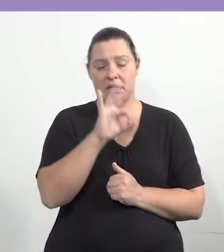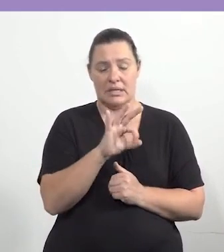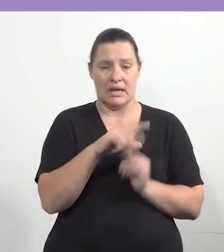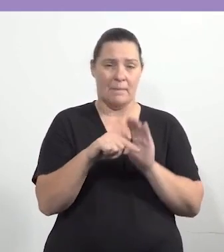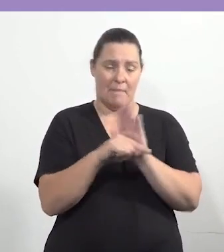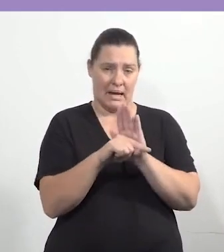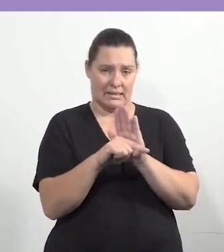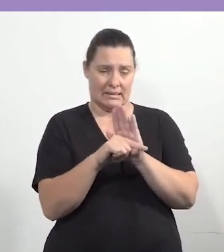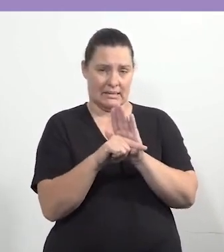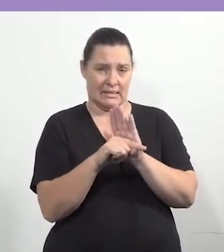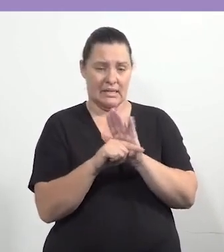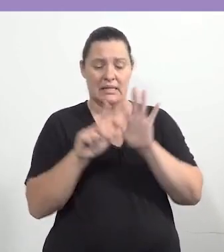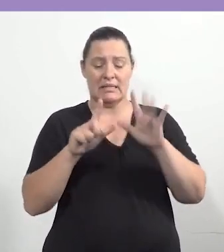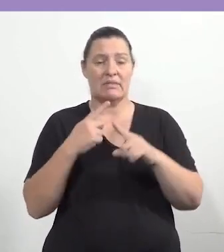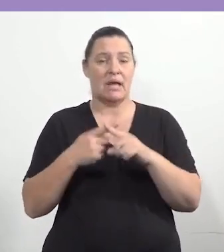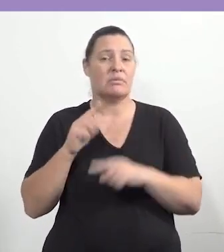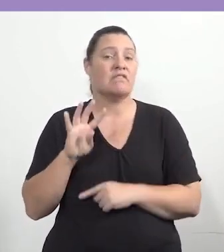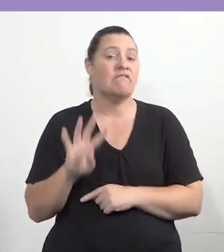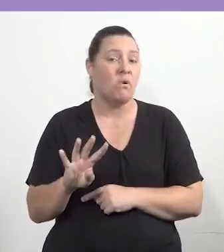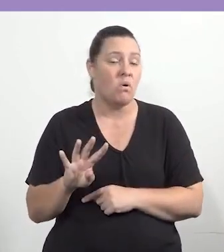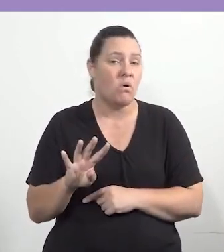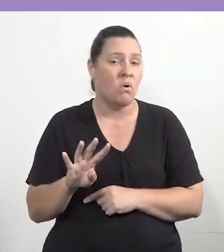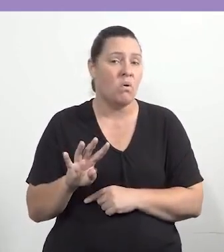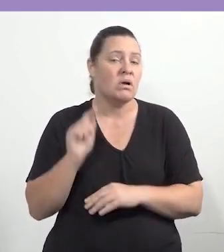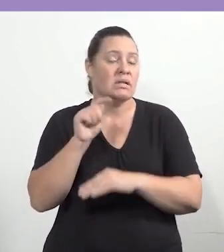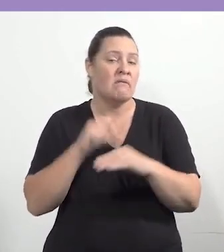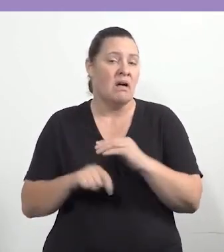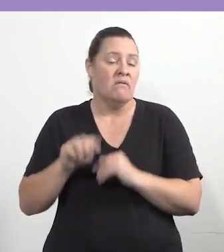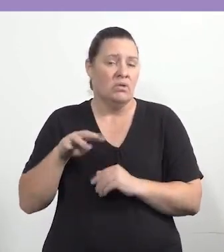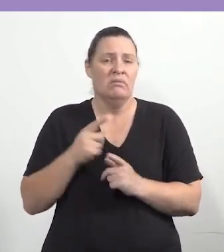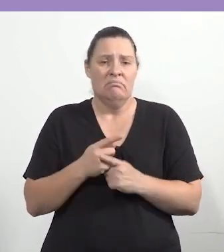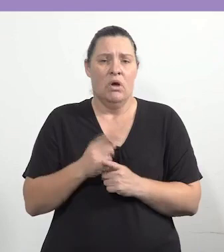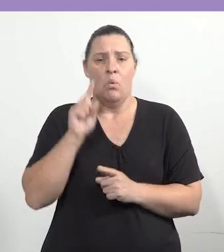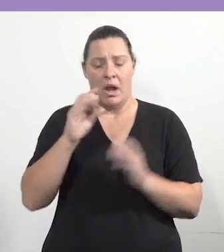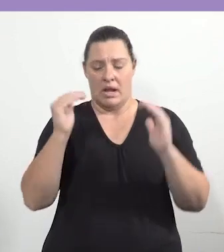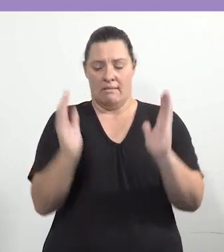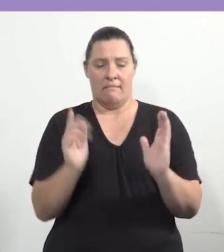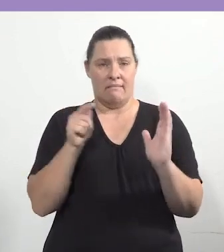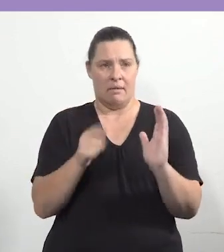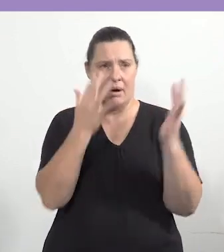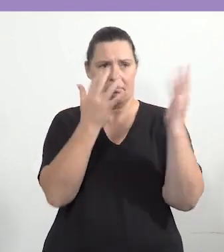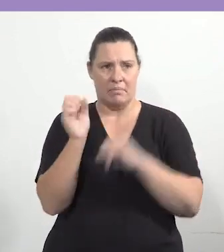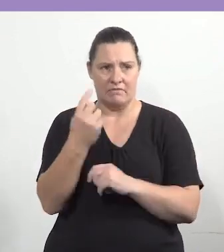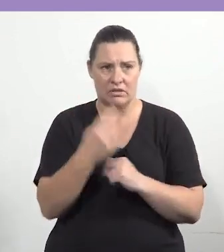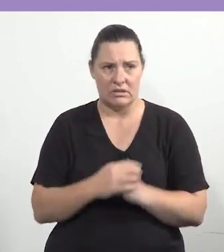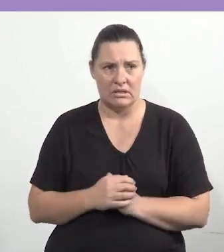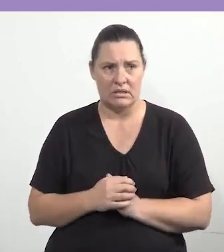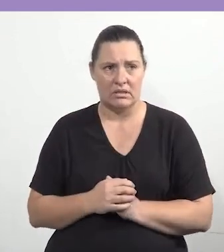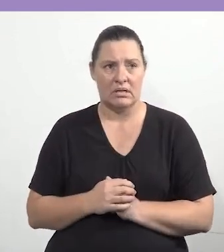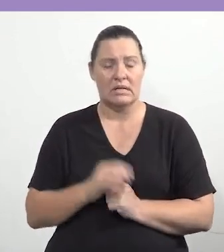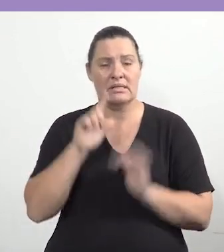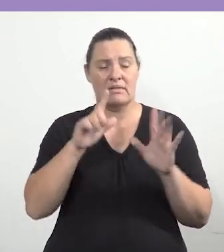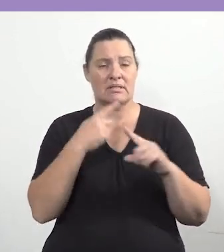minus, now remember that 7 times 4 divided by 14 is one term. So we need to work that out first. 7 times 4